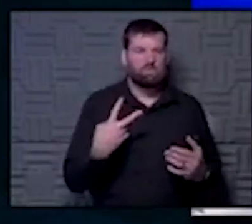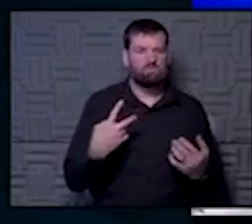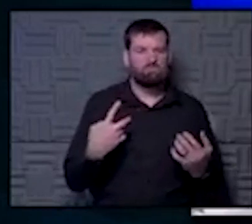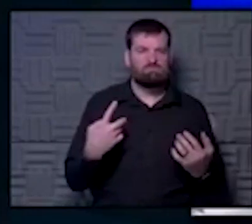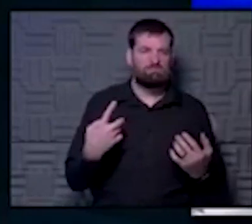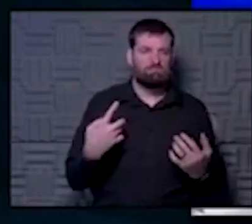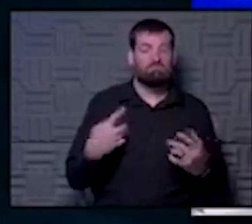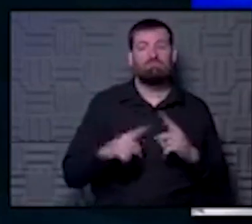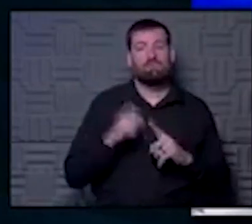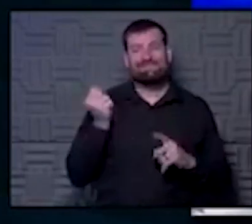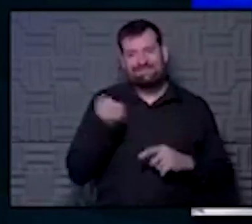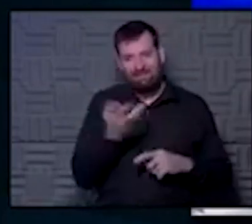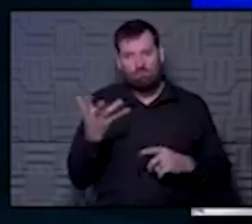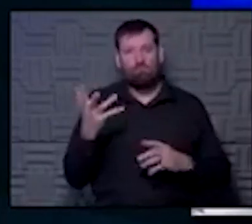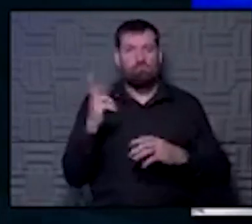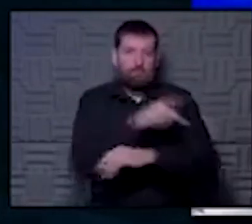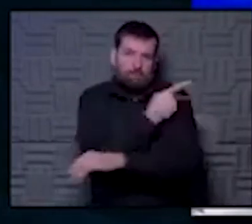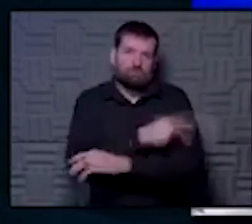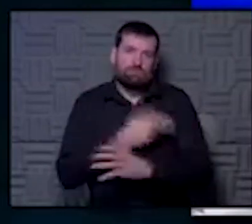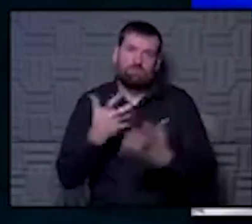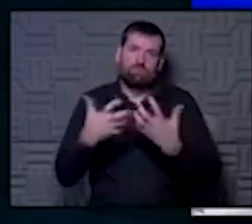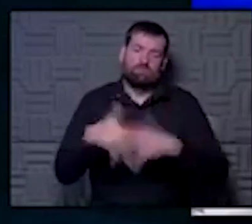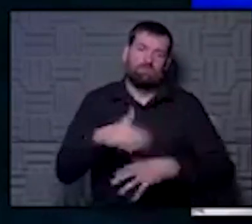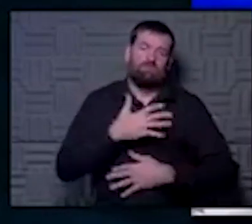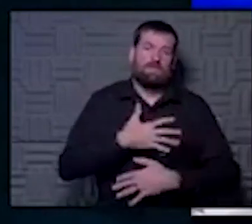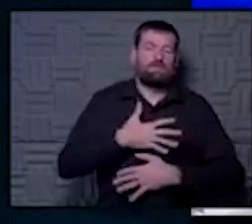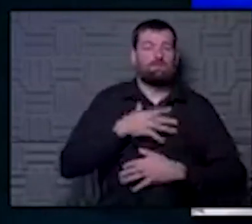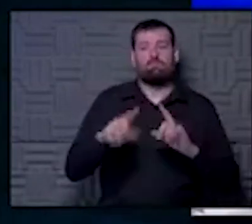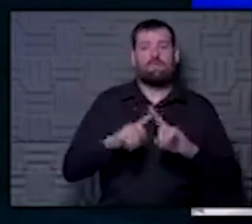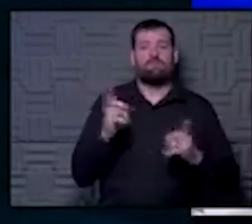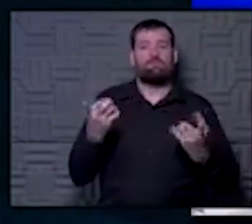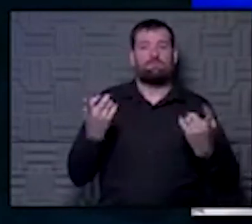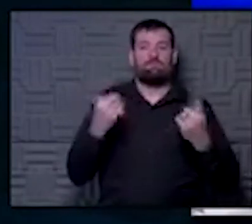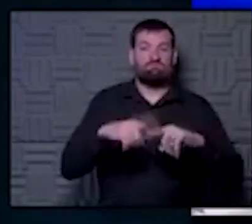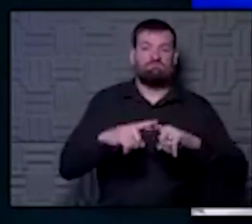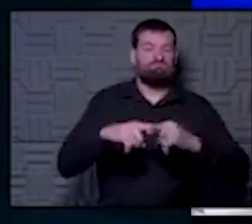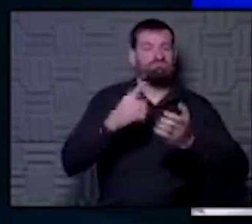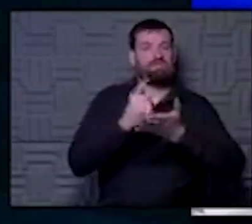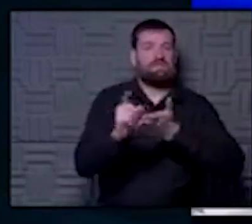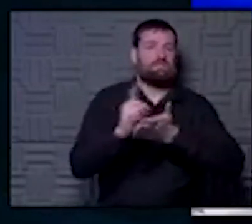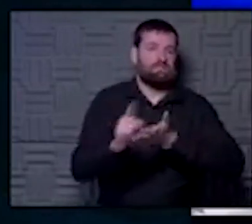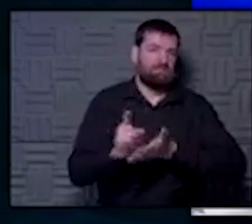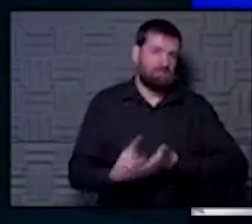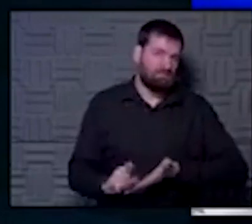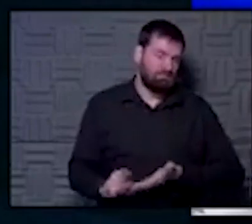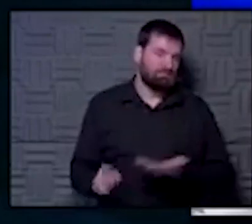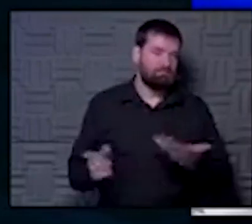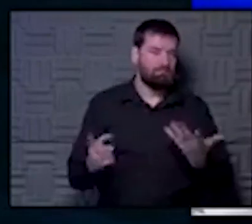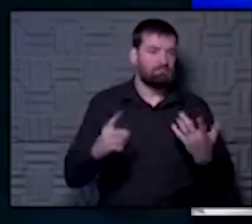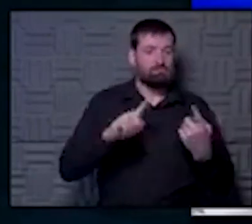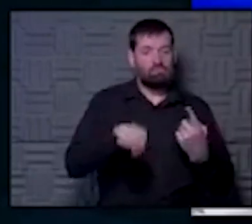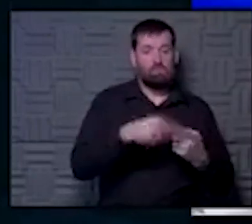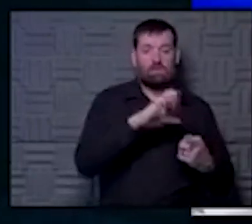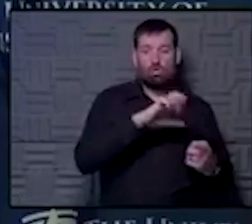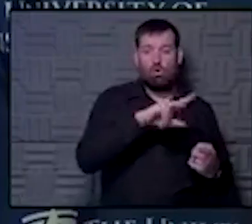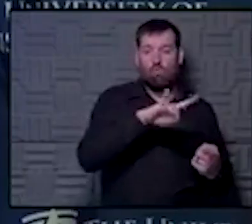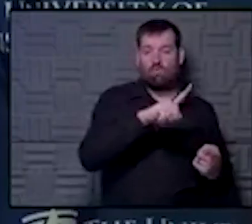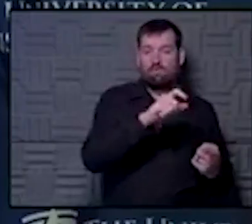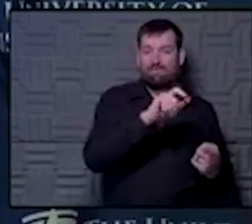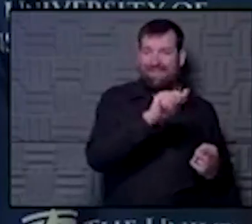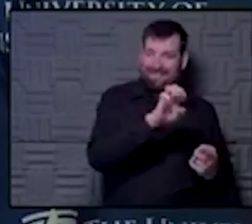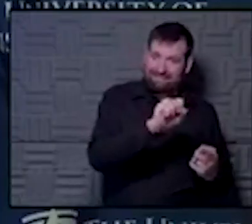number of patients on a ventilator. But it also changes from week to week. You know, when the COVID cases spike, we may